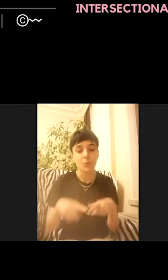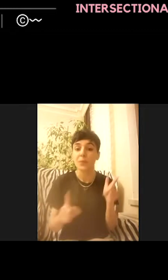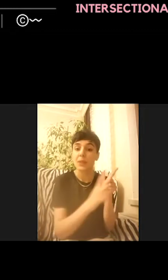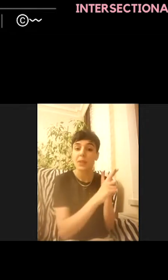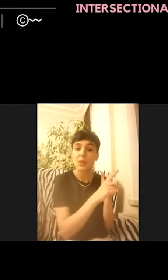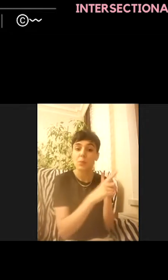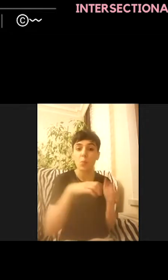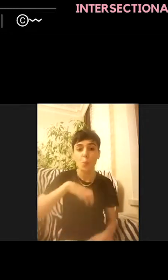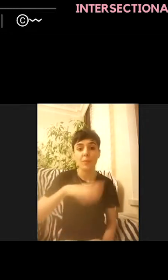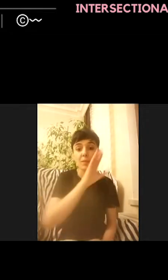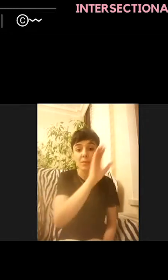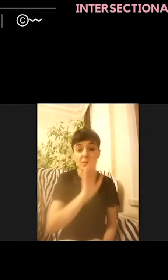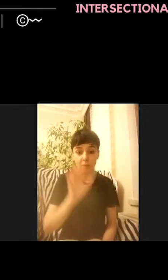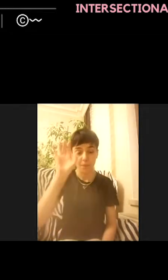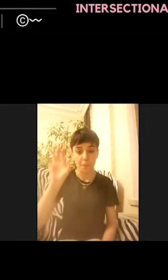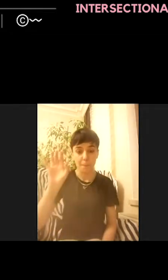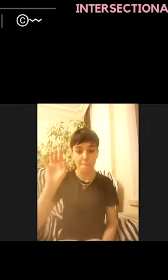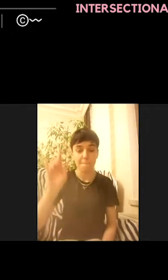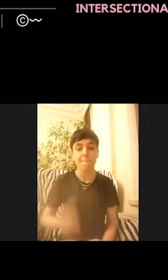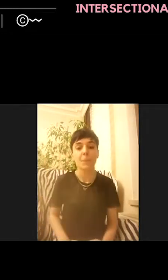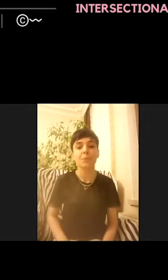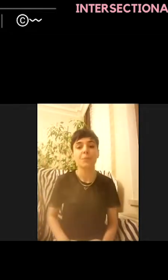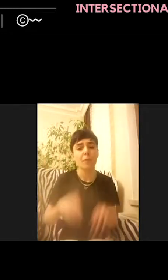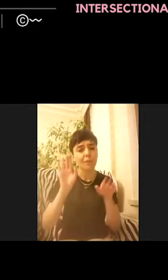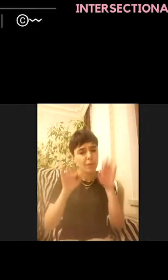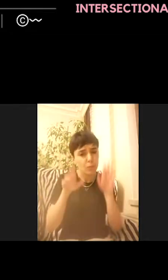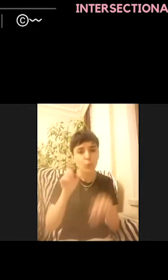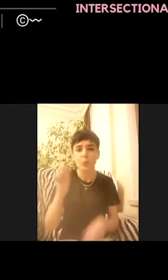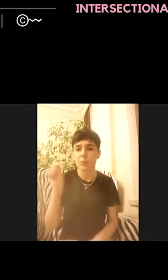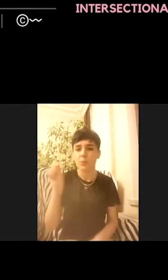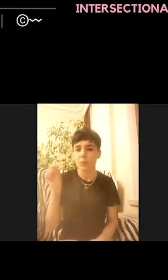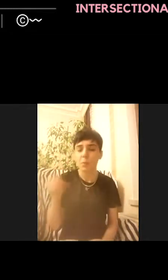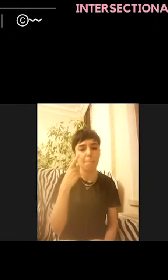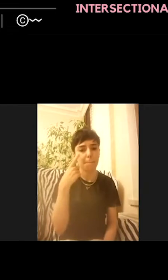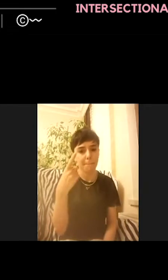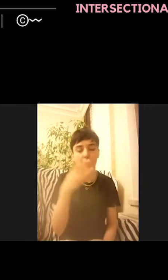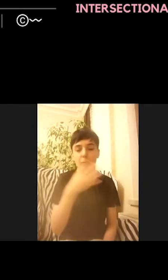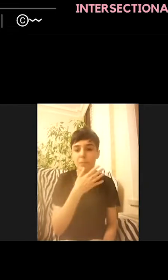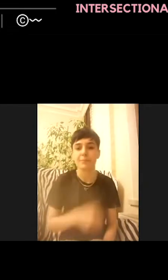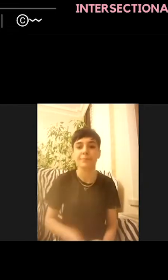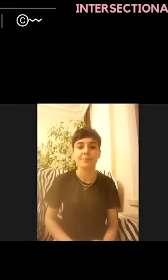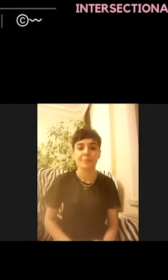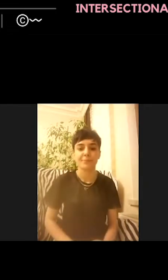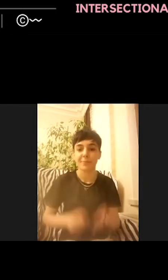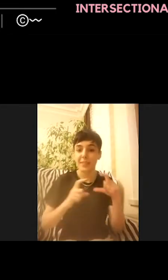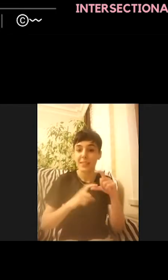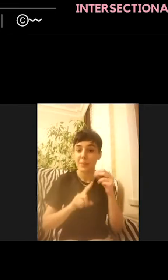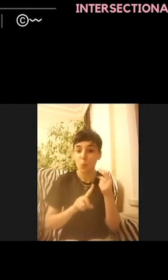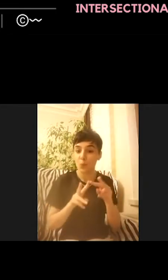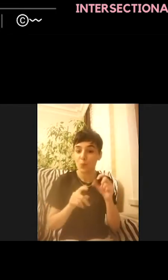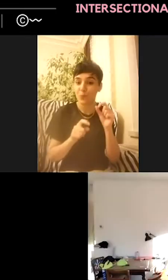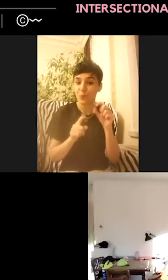please do. And Simone, are you ready, darling, to read the names of